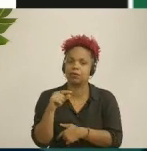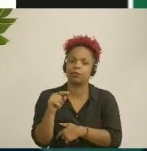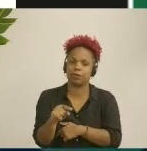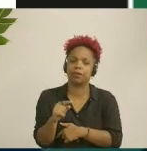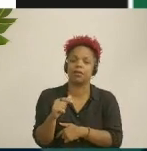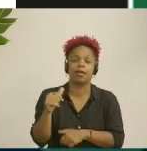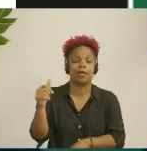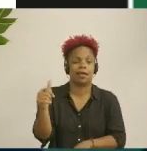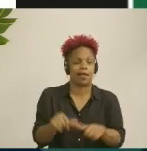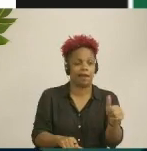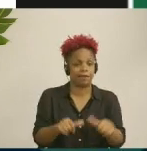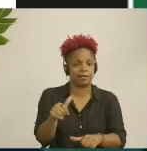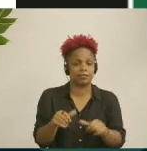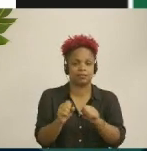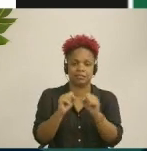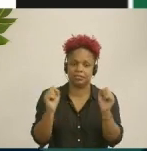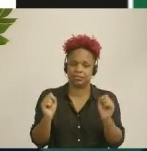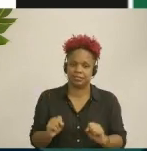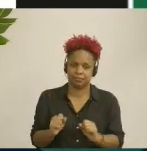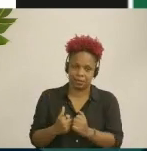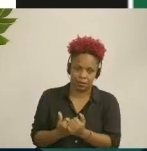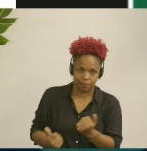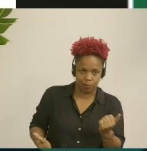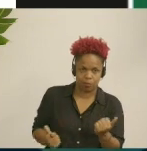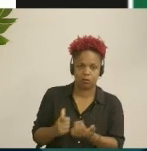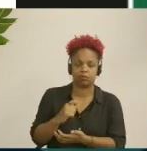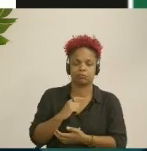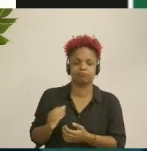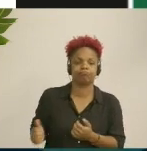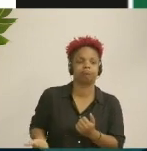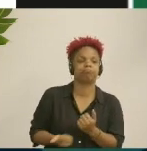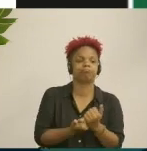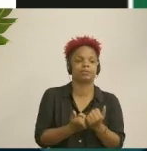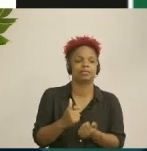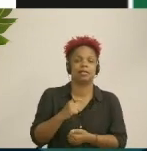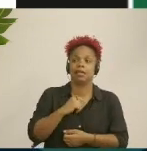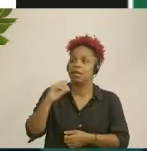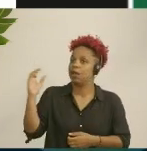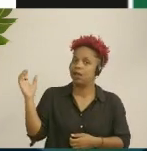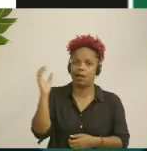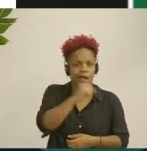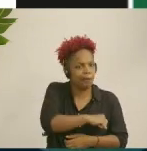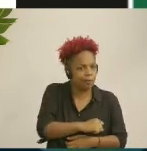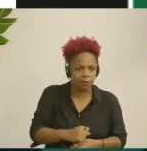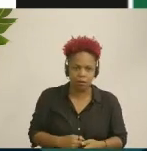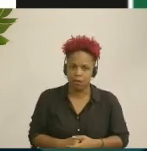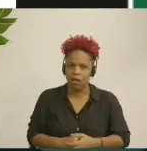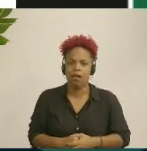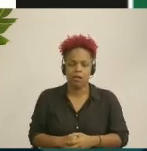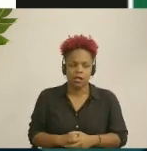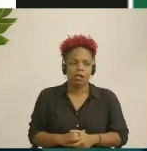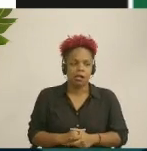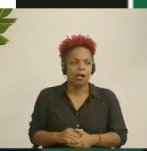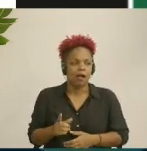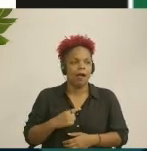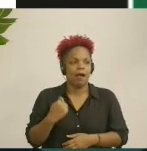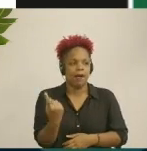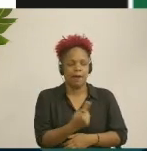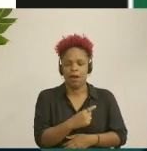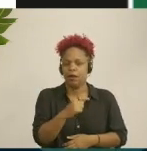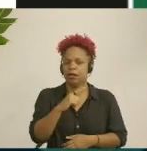ministries of finance, line departments like health and climate action, parliamentary or legislative bodies, asking how